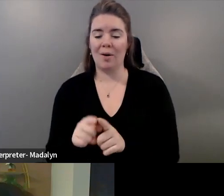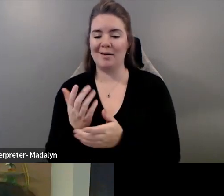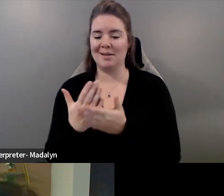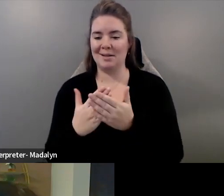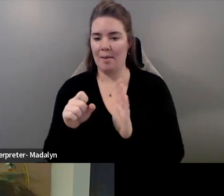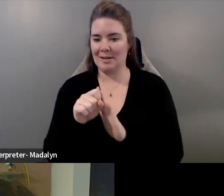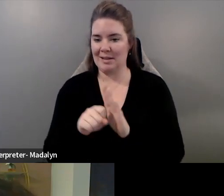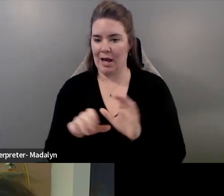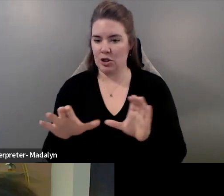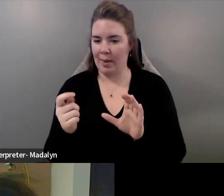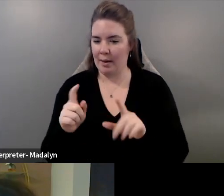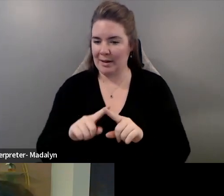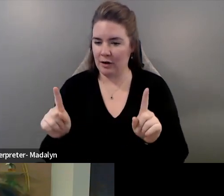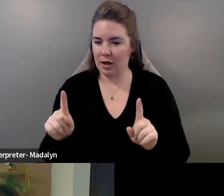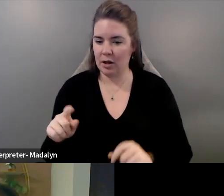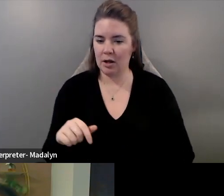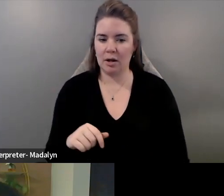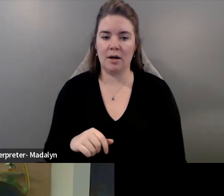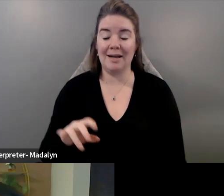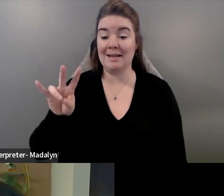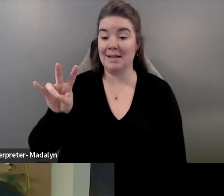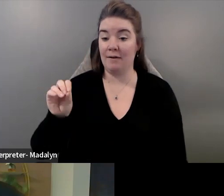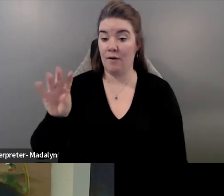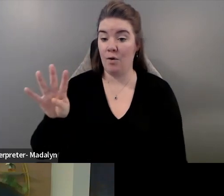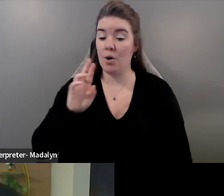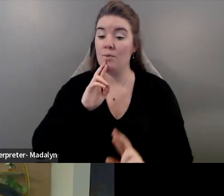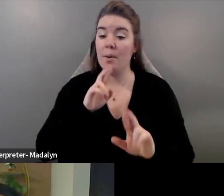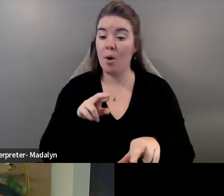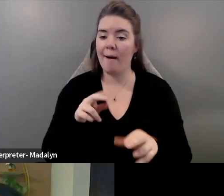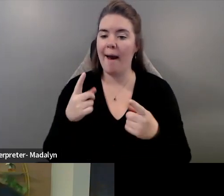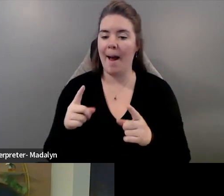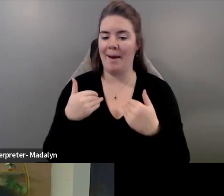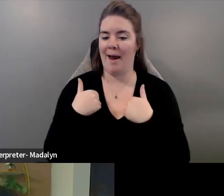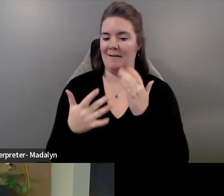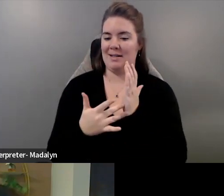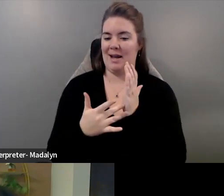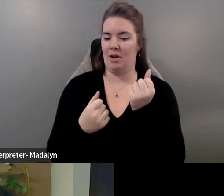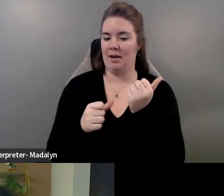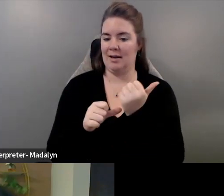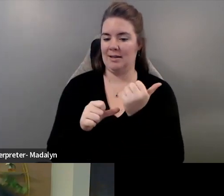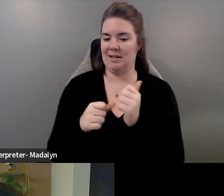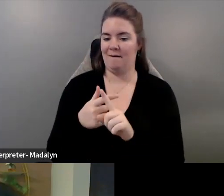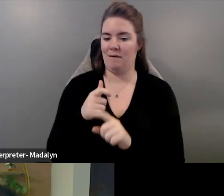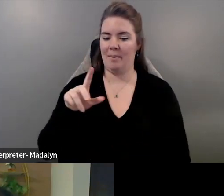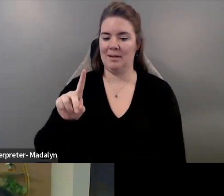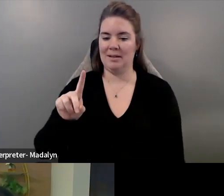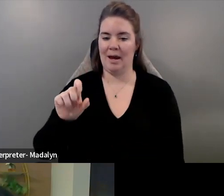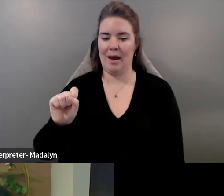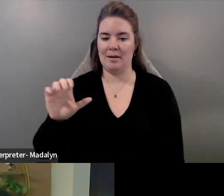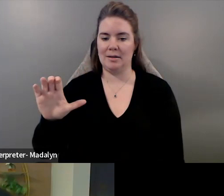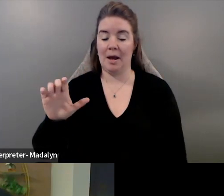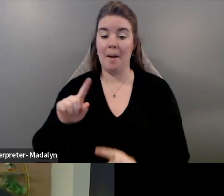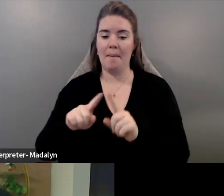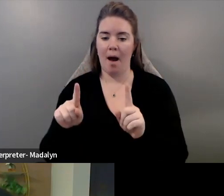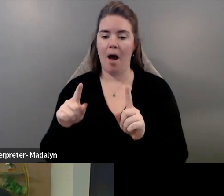little bit different. The 704 report, we get technical assistance from our DSC, but we have a part to